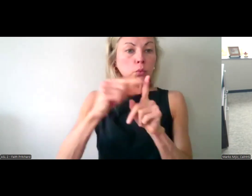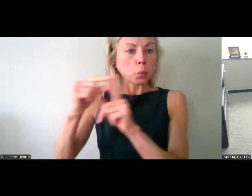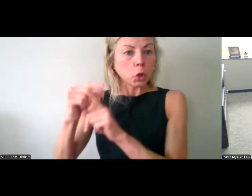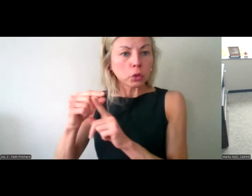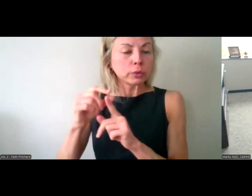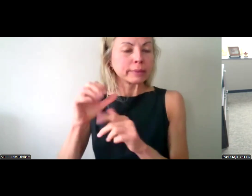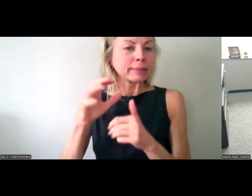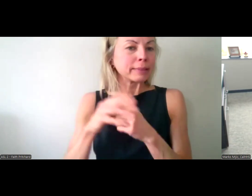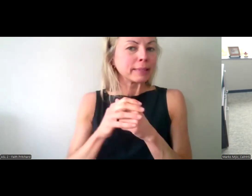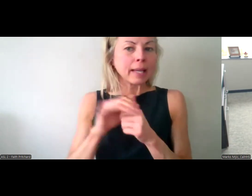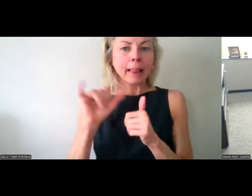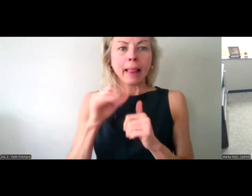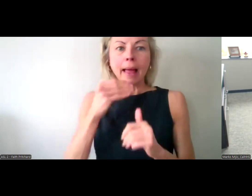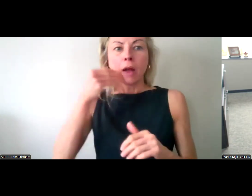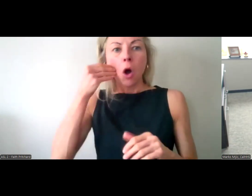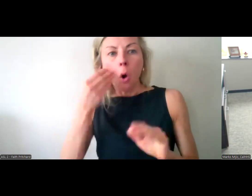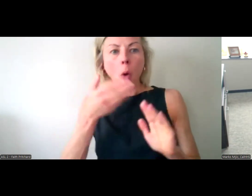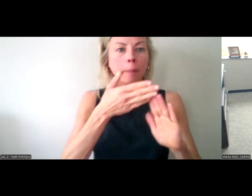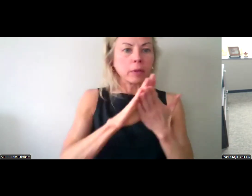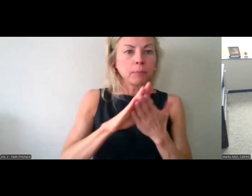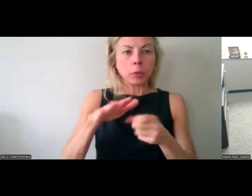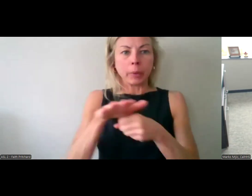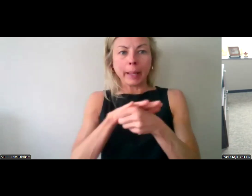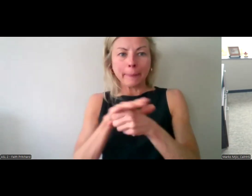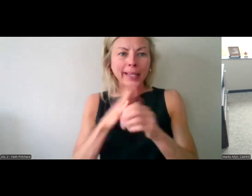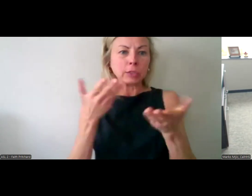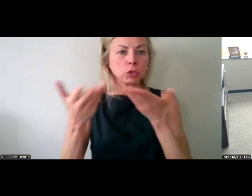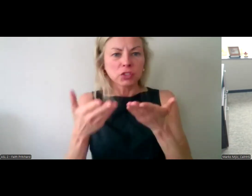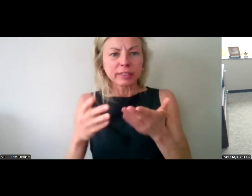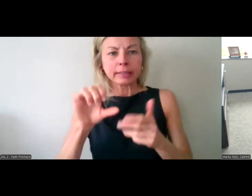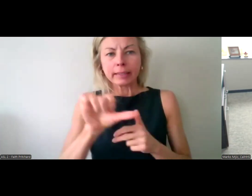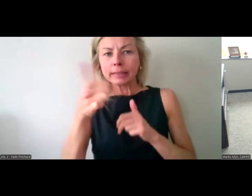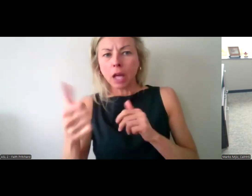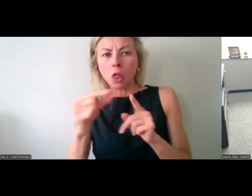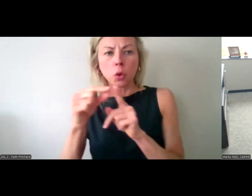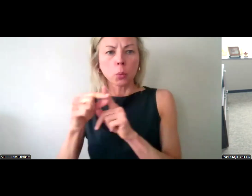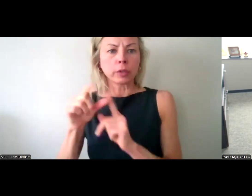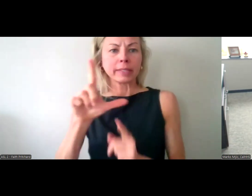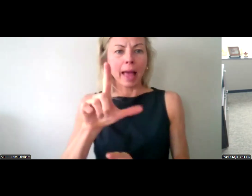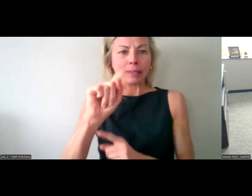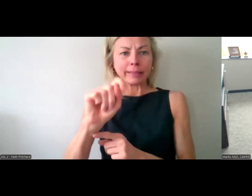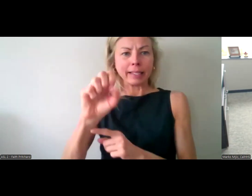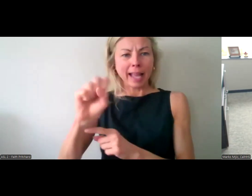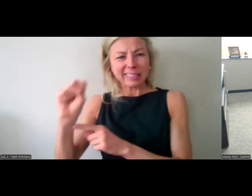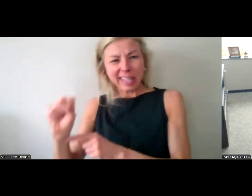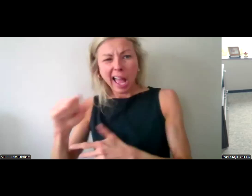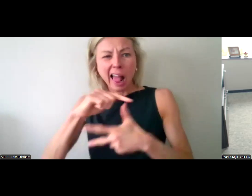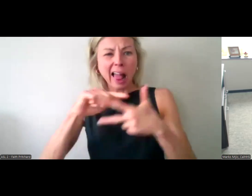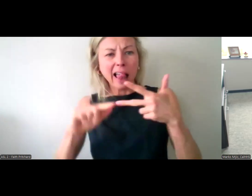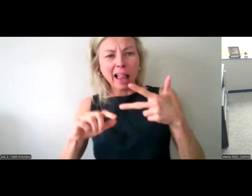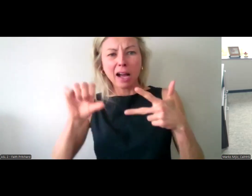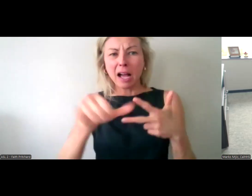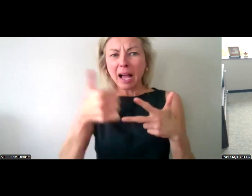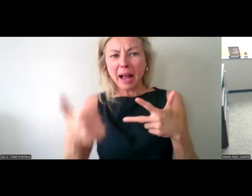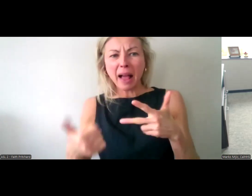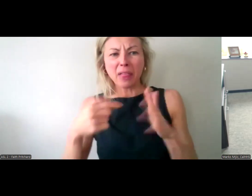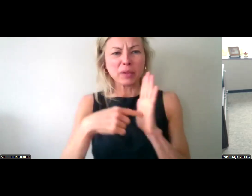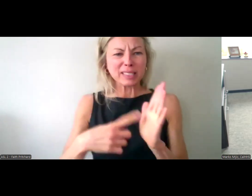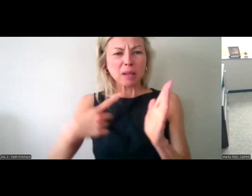and community-based services. In some instances, we're using LTSS. In some instances, we're looking at, you know, home